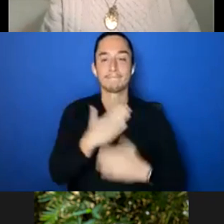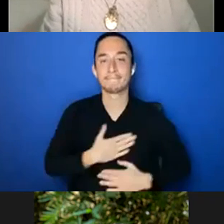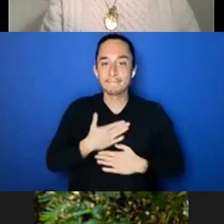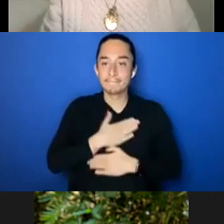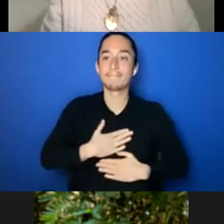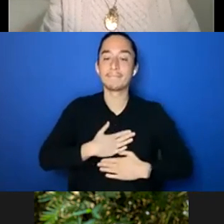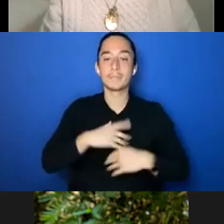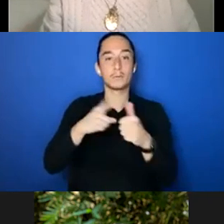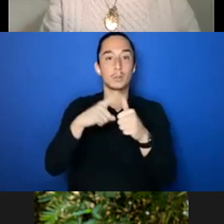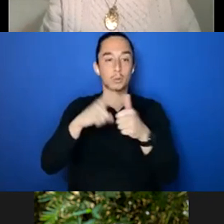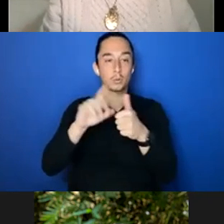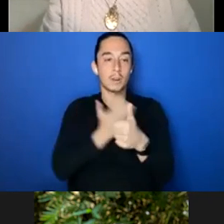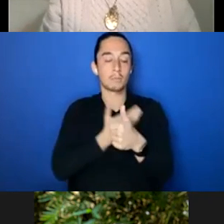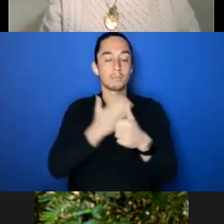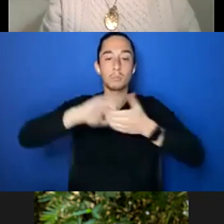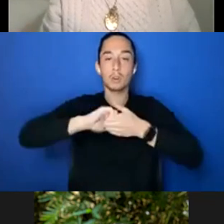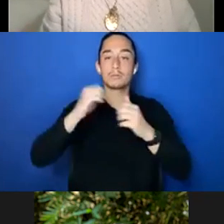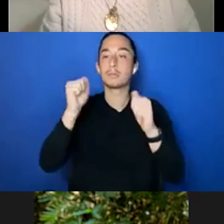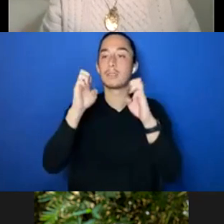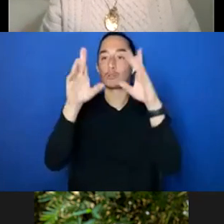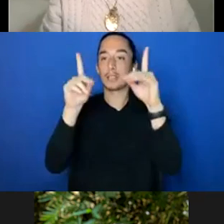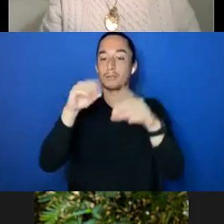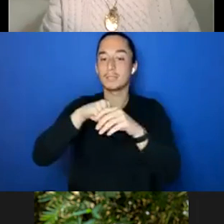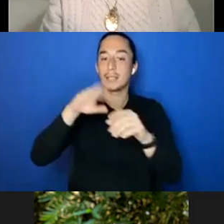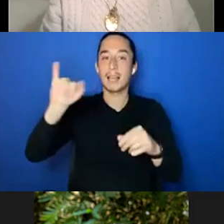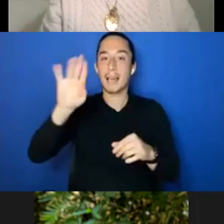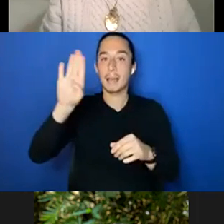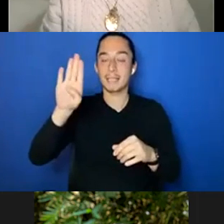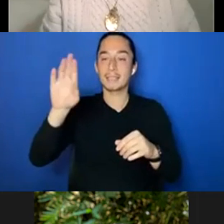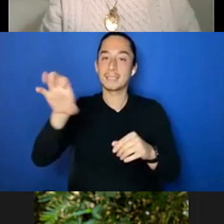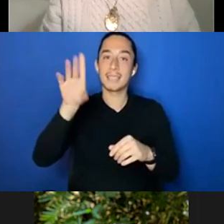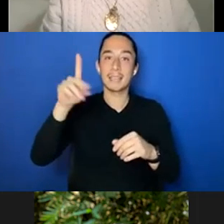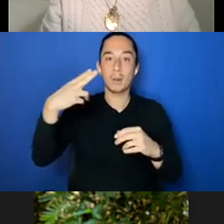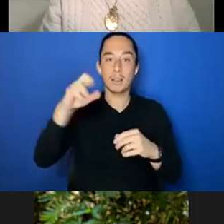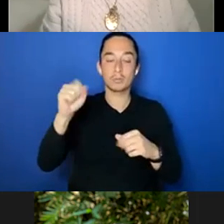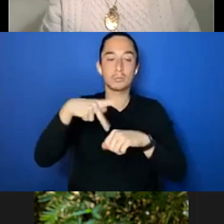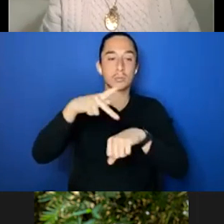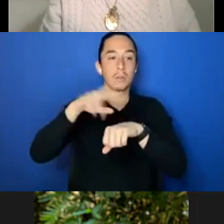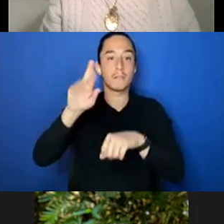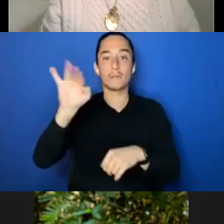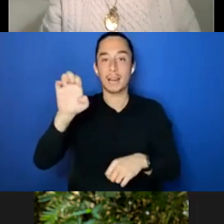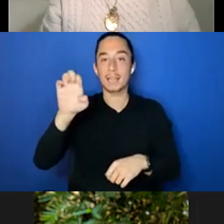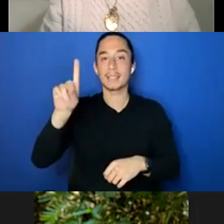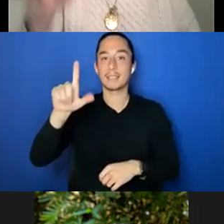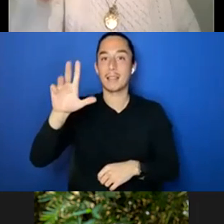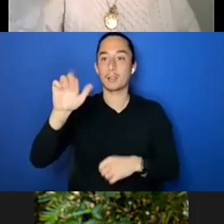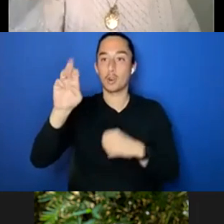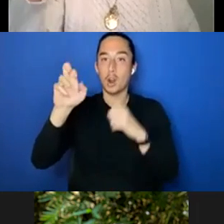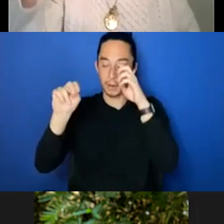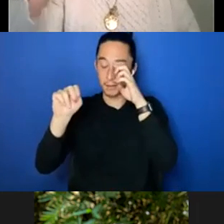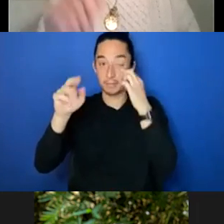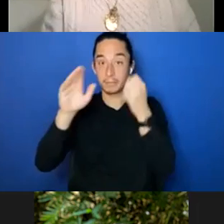of all, to our partners in education and IB, San Diego High School, Principal Franny Del Carmen, IB Coordinator Nerit Vardy